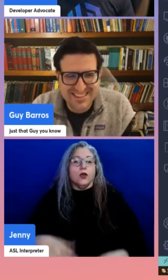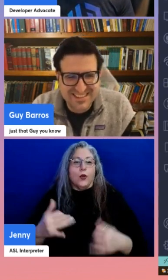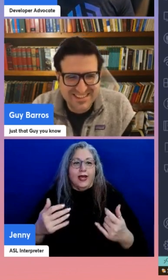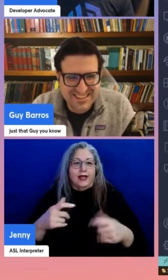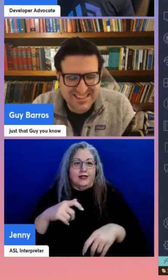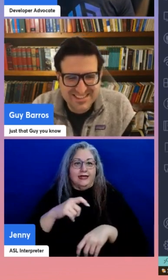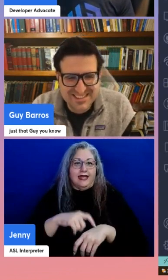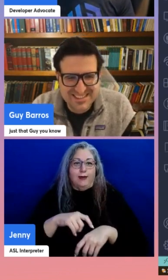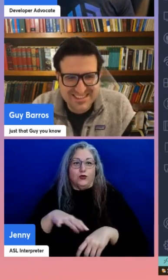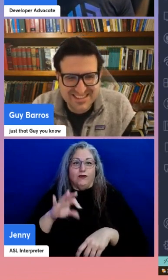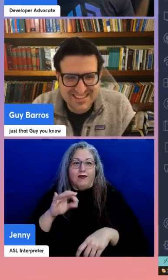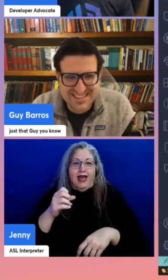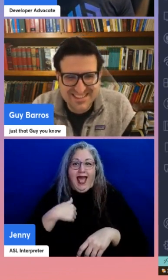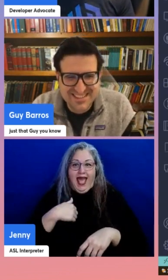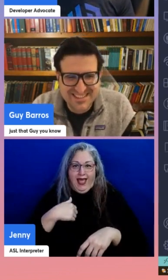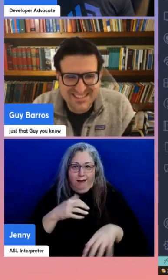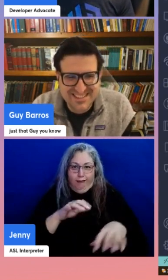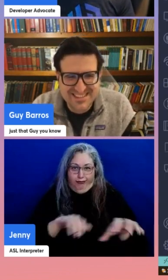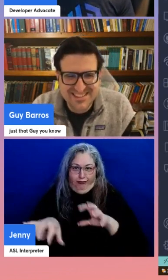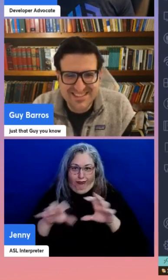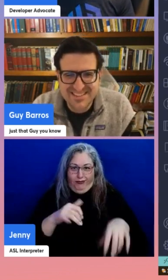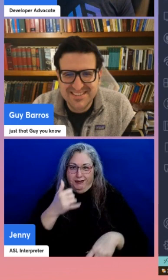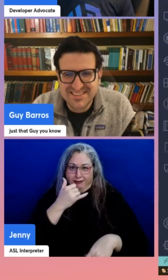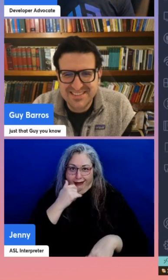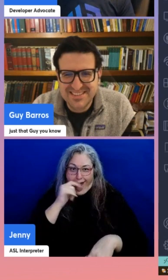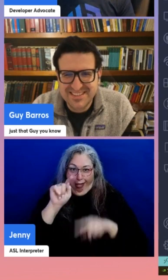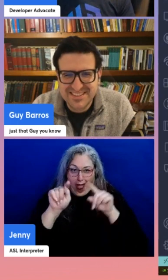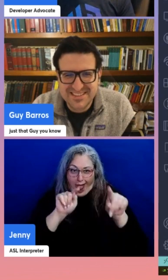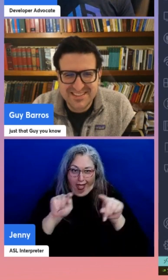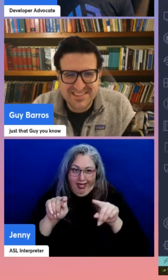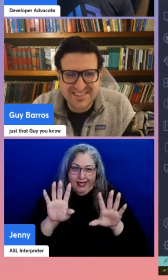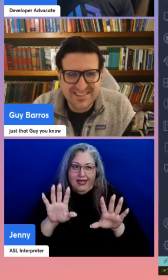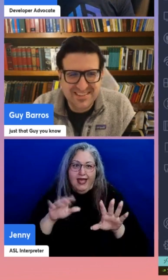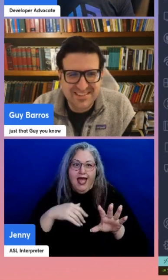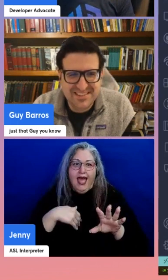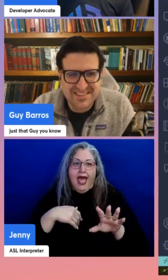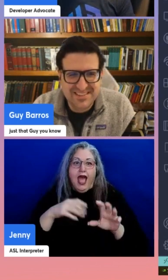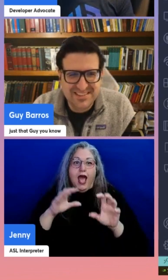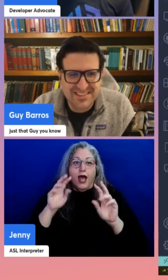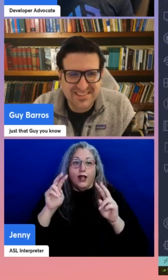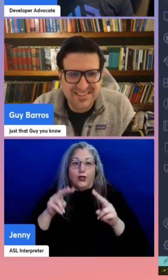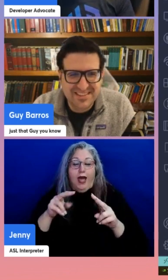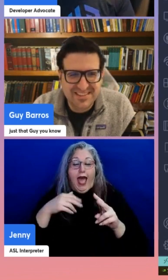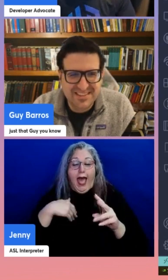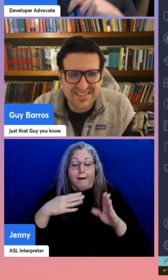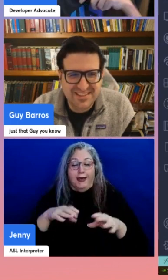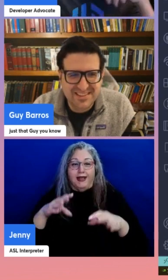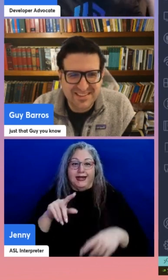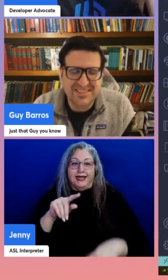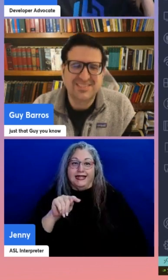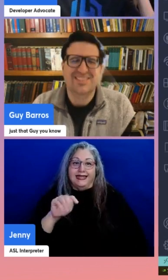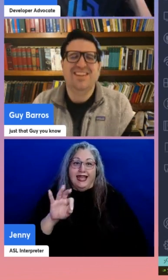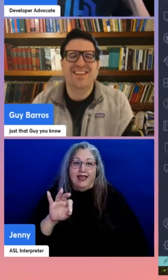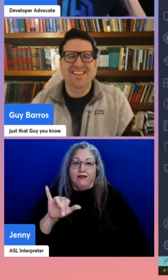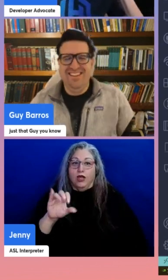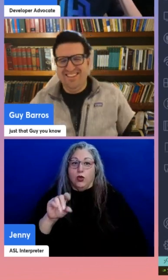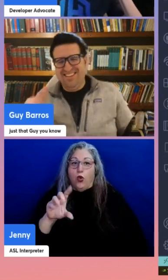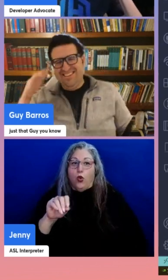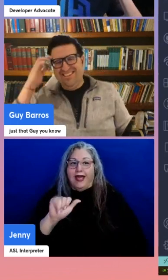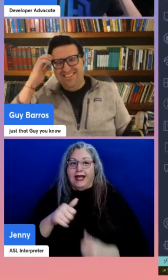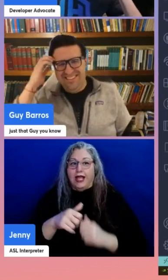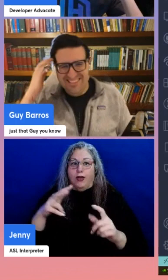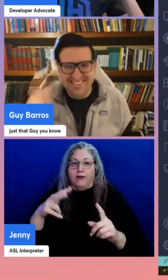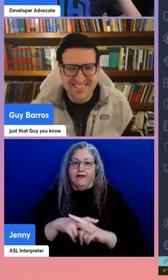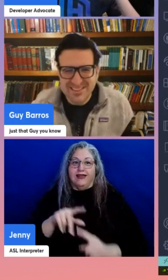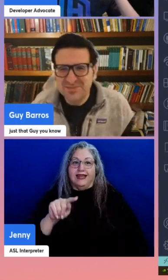discover how many typing mistakes I've made. I'm going for substantial. TF YOLO, that's the way that you apply Terraform code in